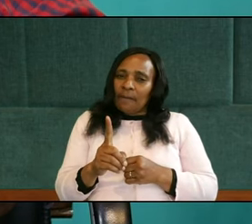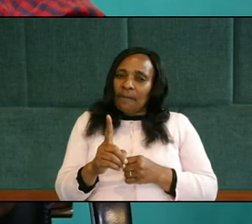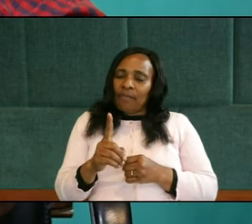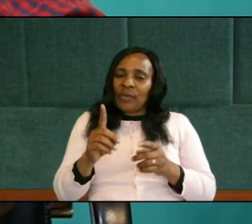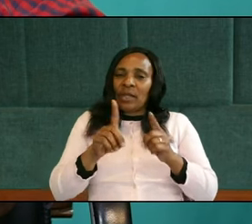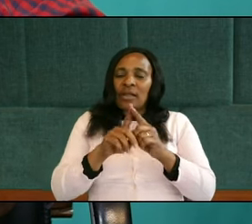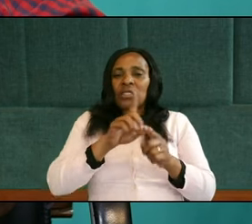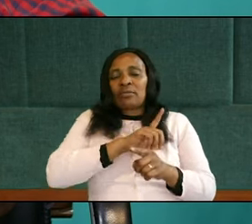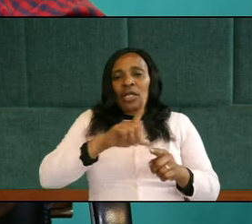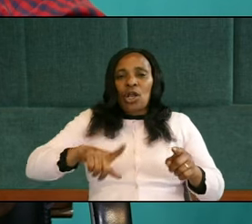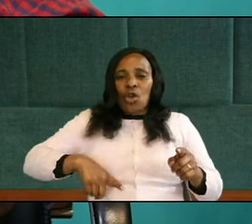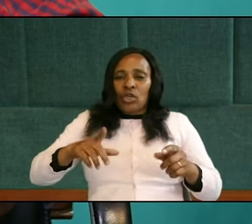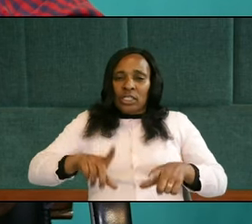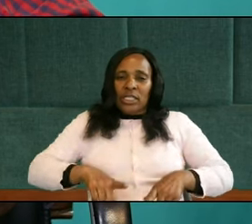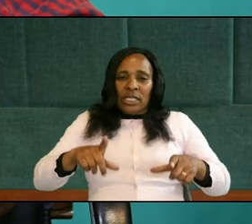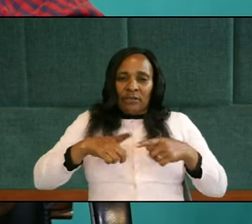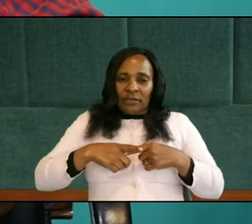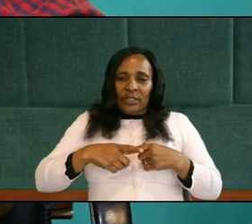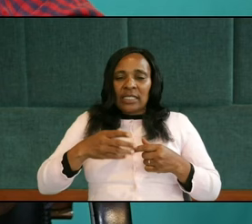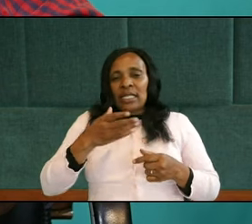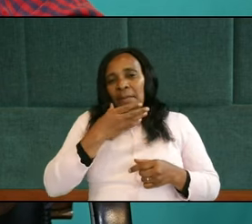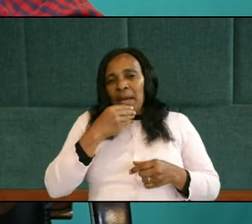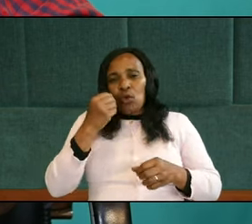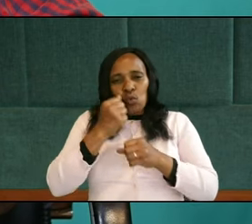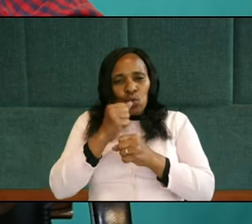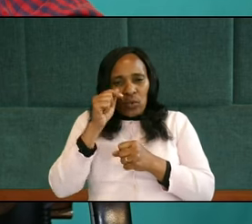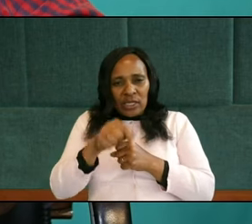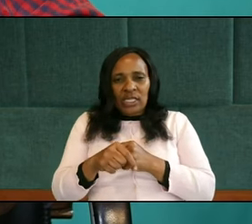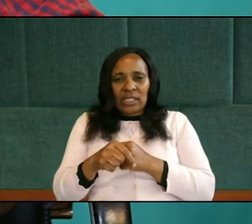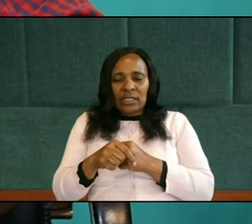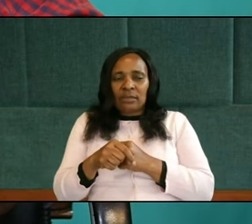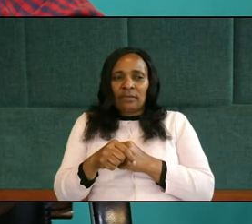the Lord lives, the man who do this